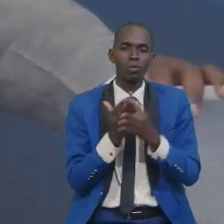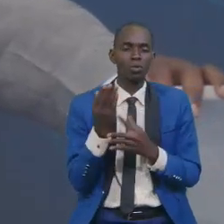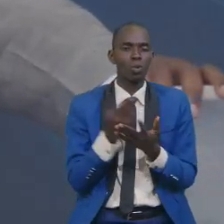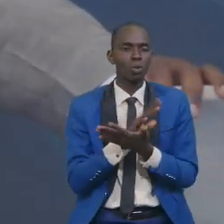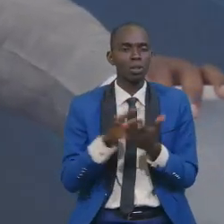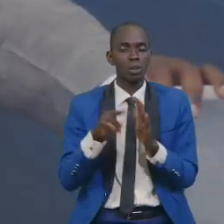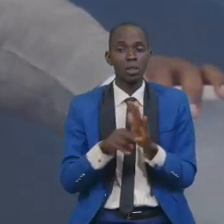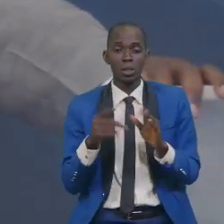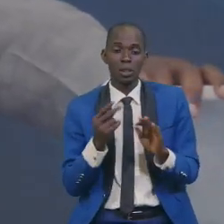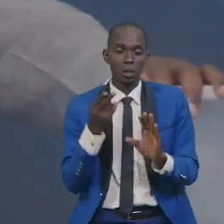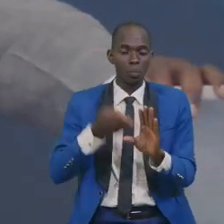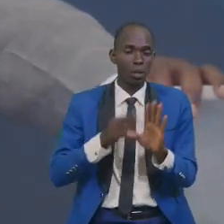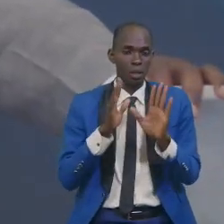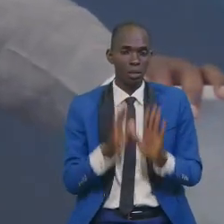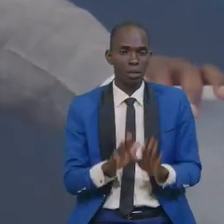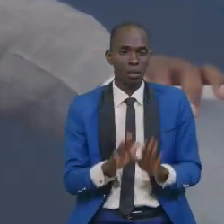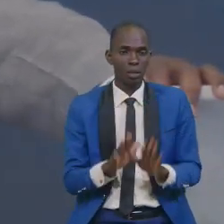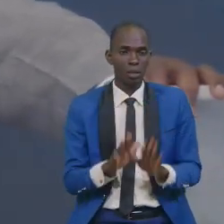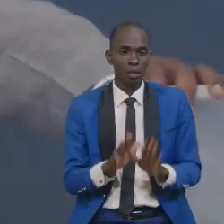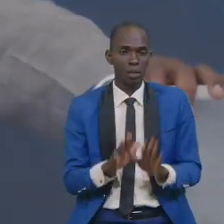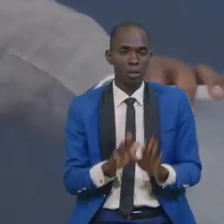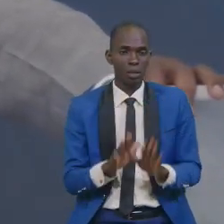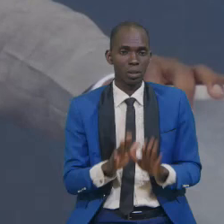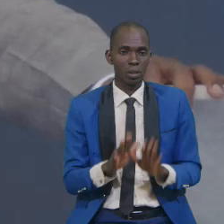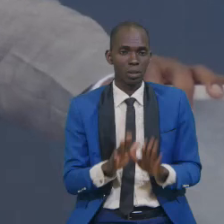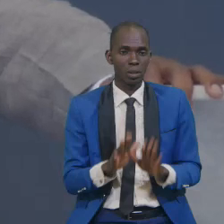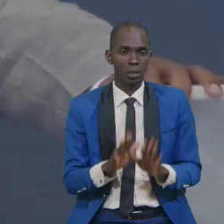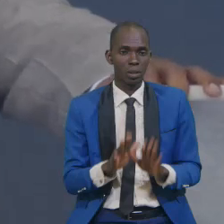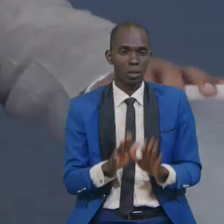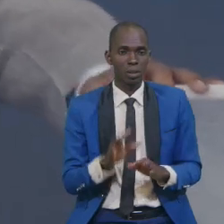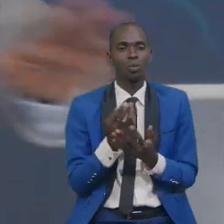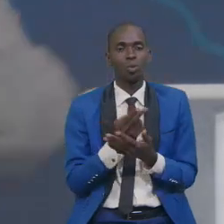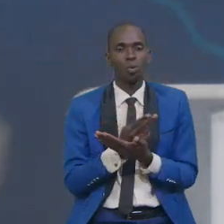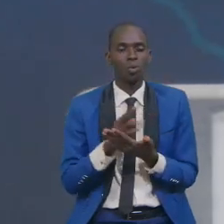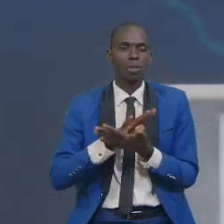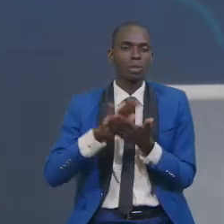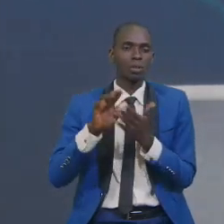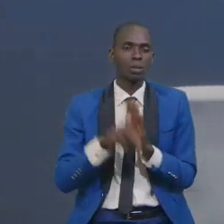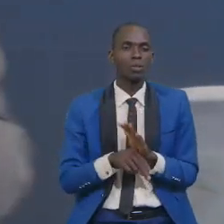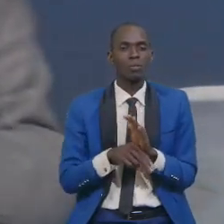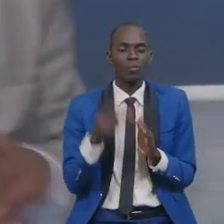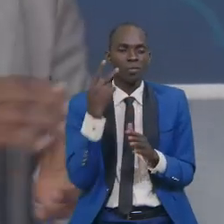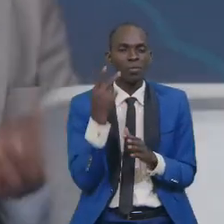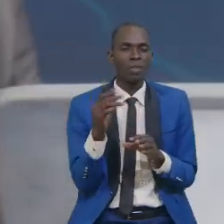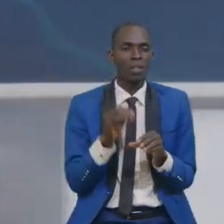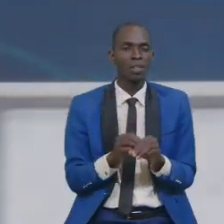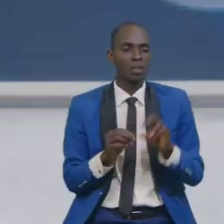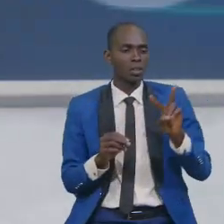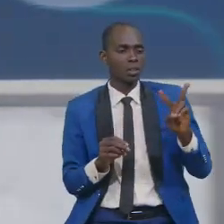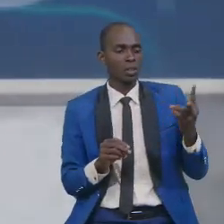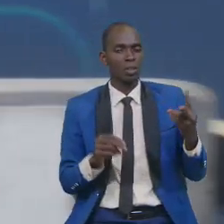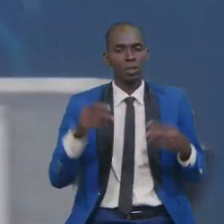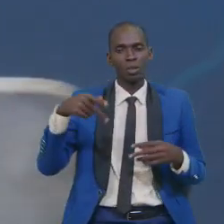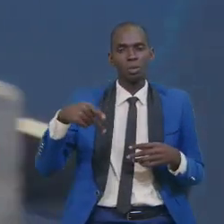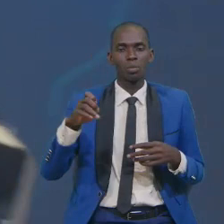partakers of Freedom through Holiness or looking at second Peter chapter